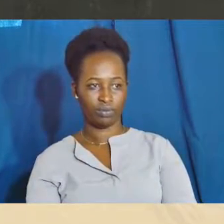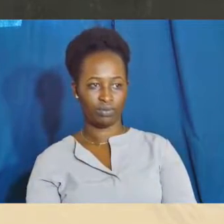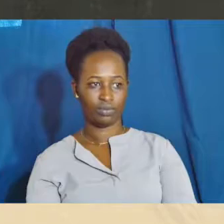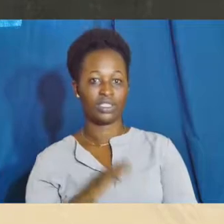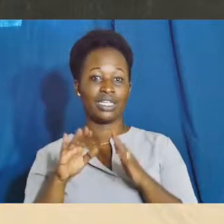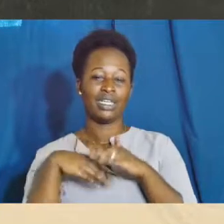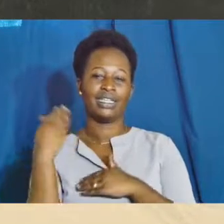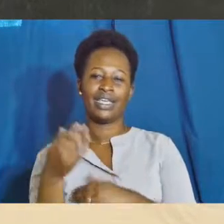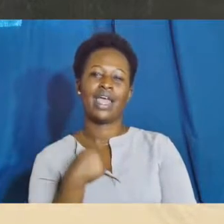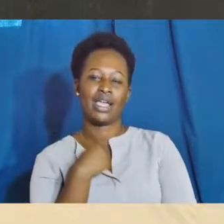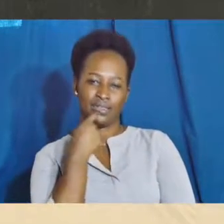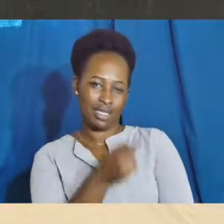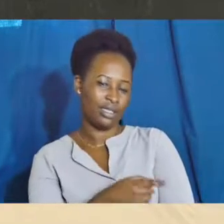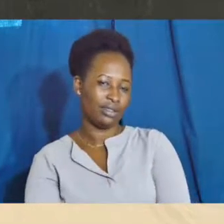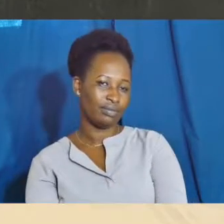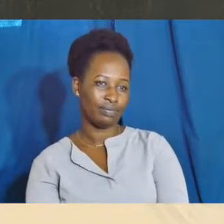Then I said,